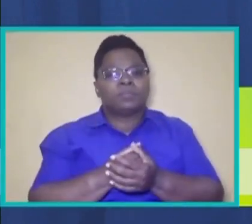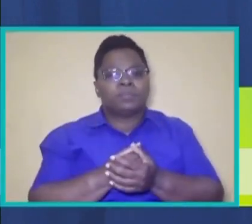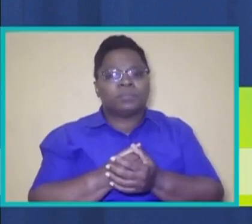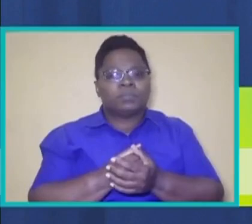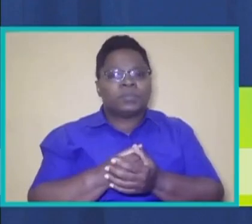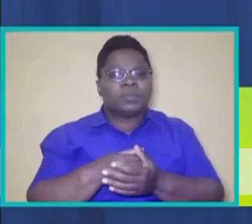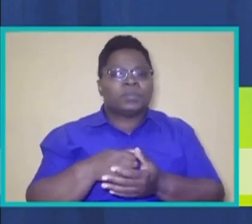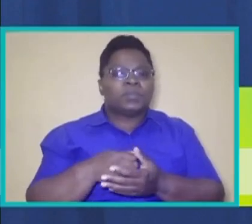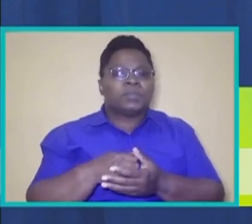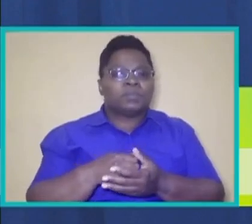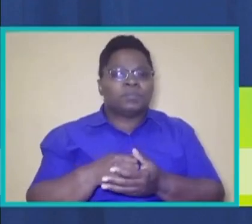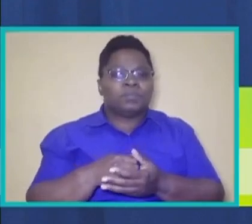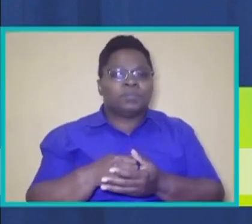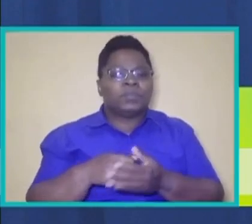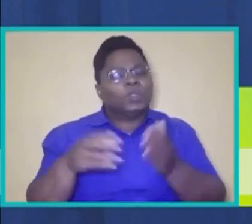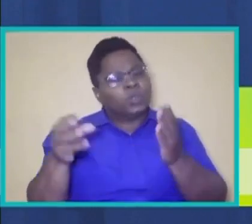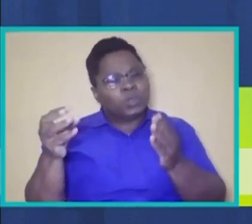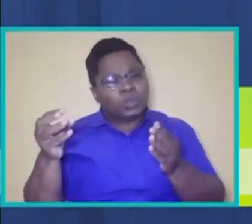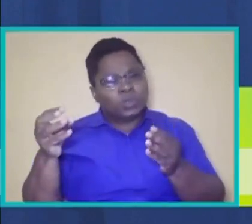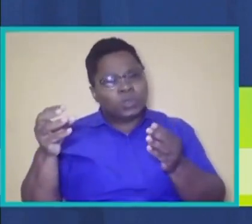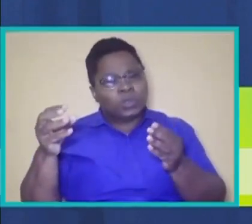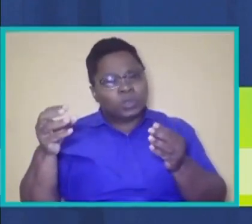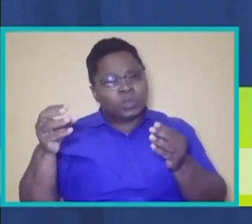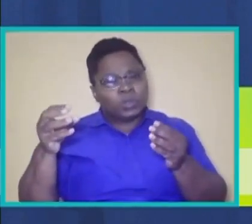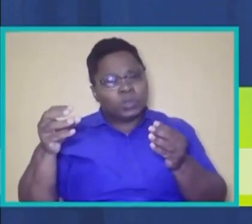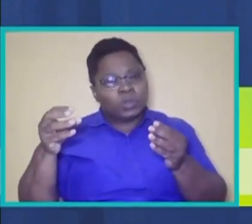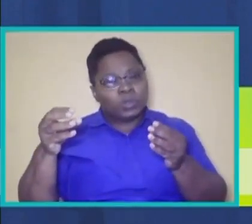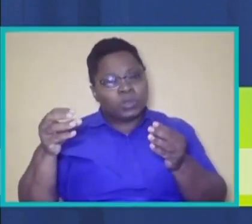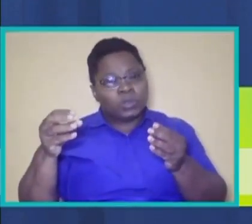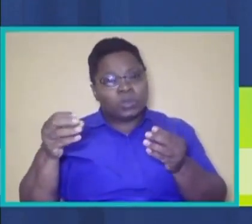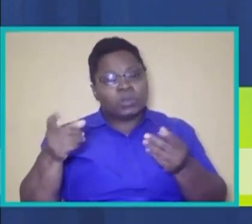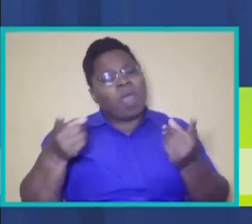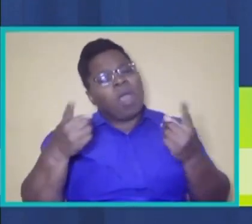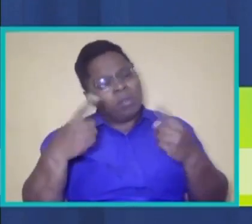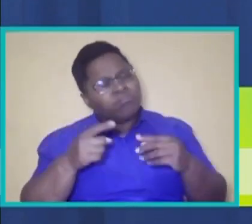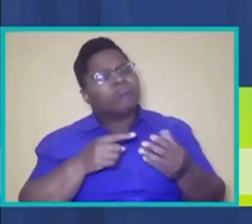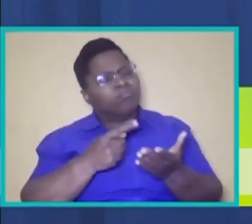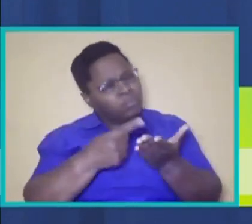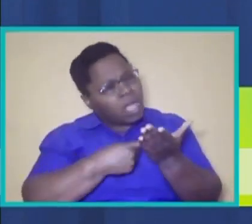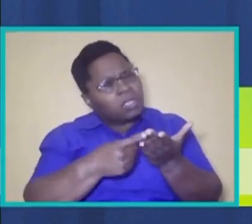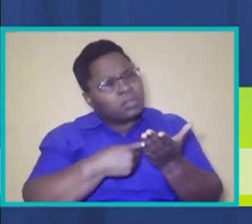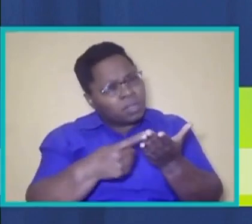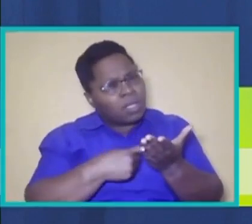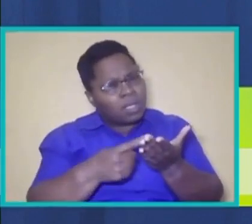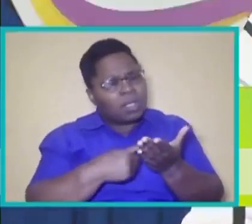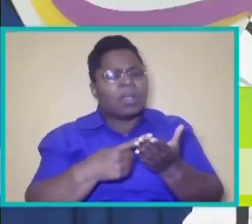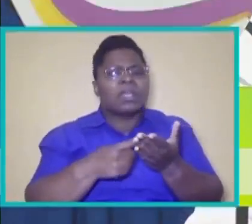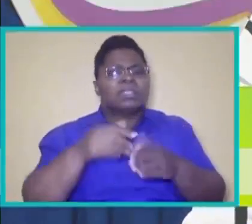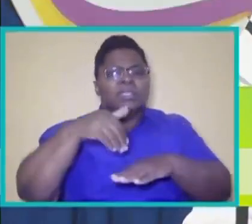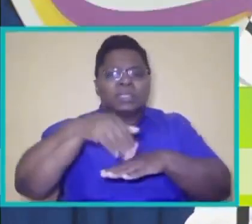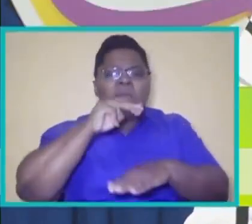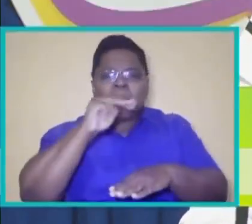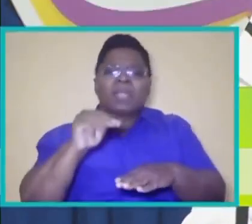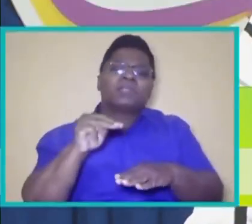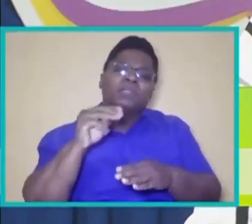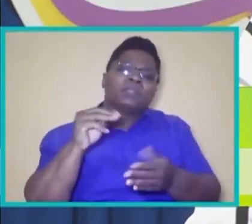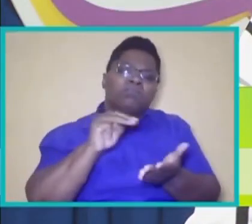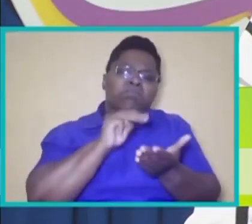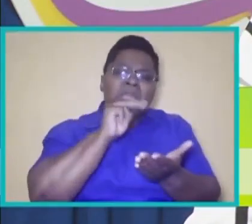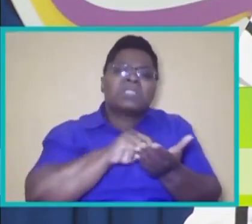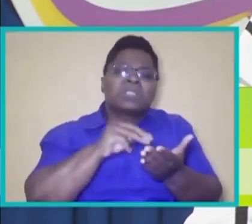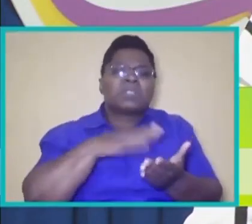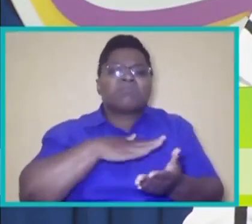622-4010. So join us live in this conversation. But in terms of that leadership, Dr. Paul, as someone at the helm of